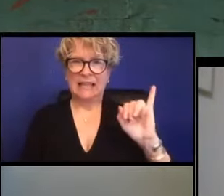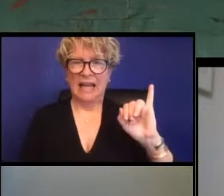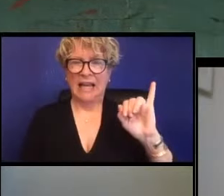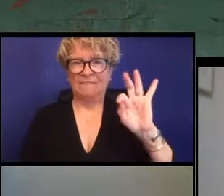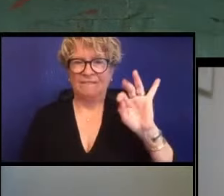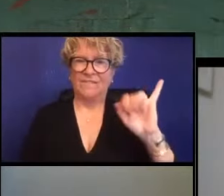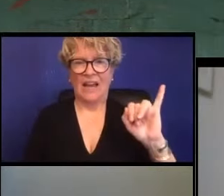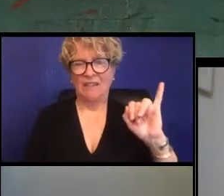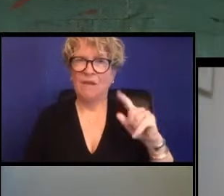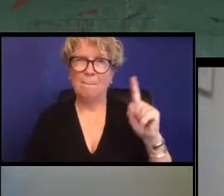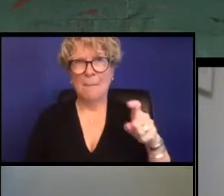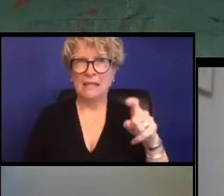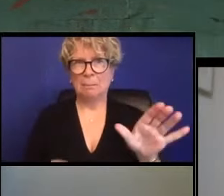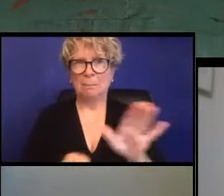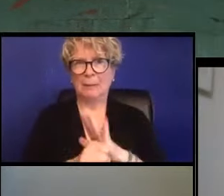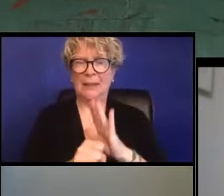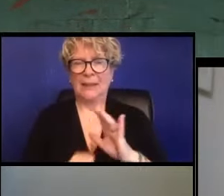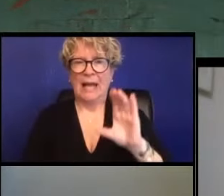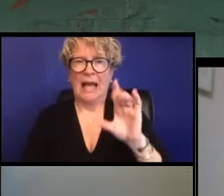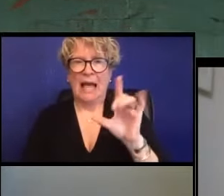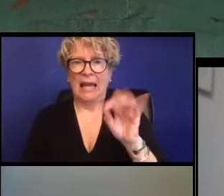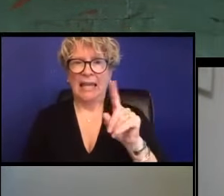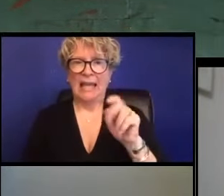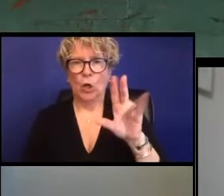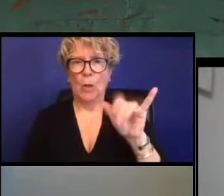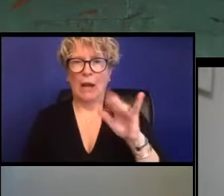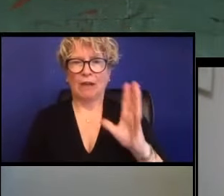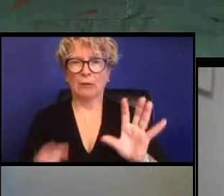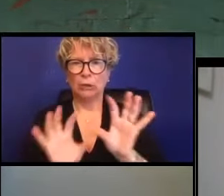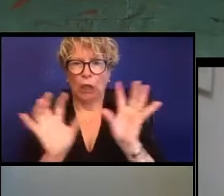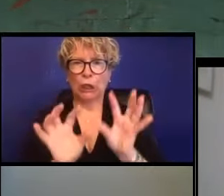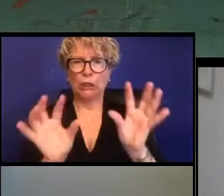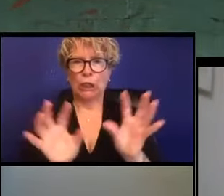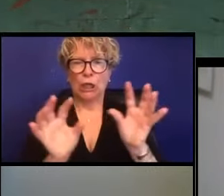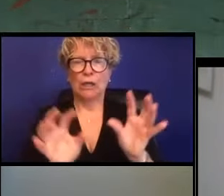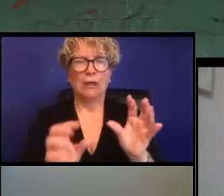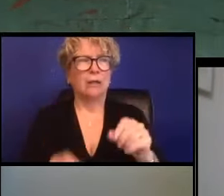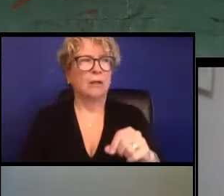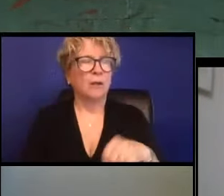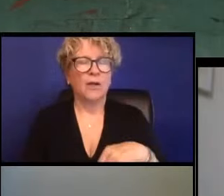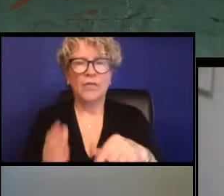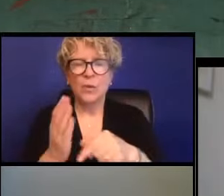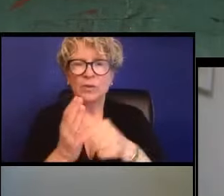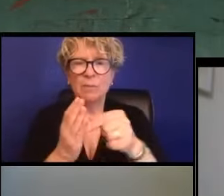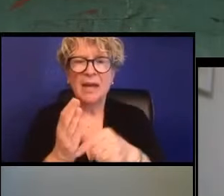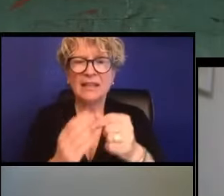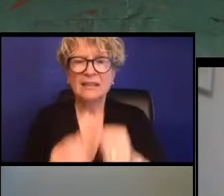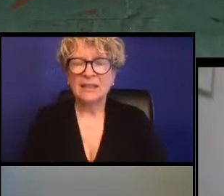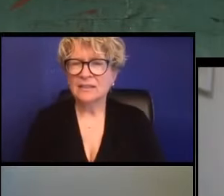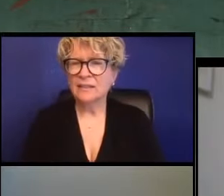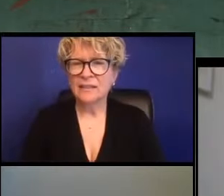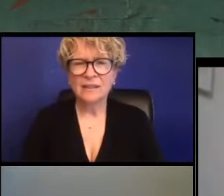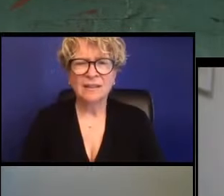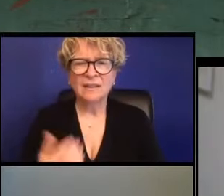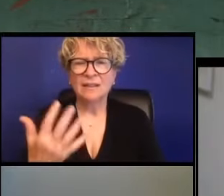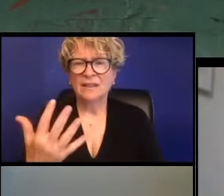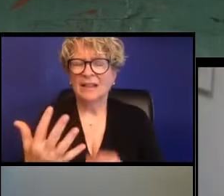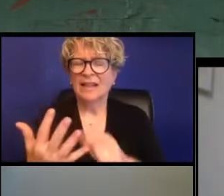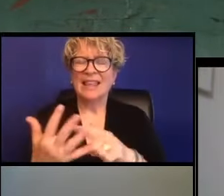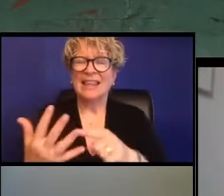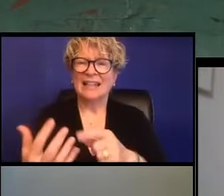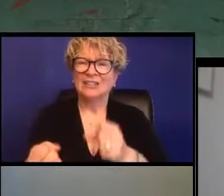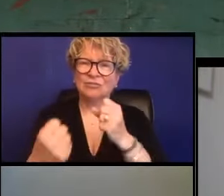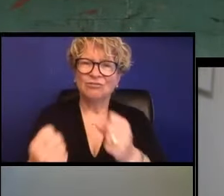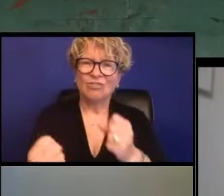literary. And, you know, and all of those sort of magazines, I feel like there are always really trendy things